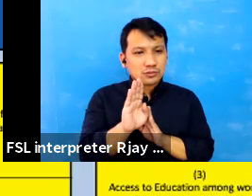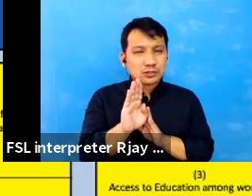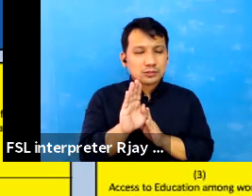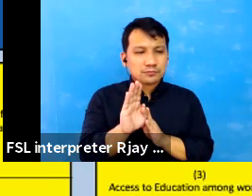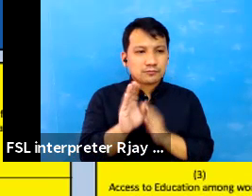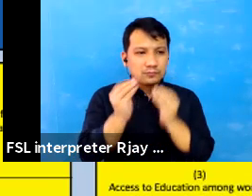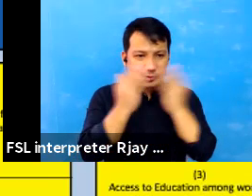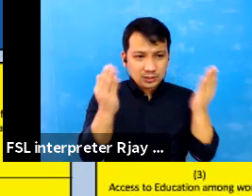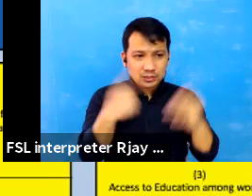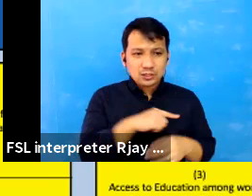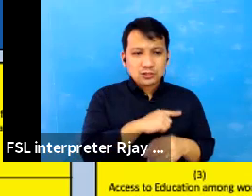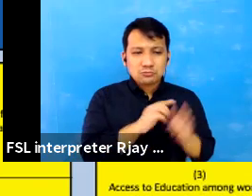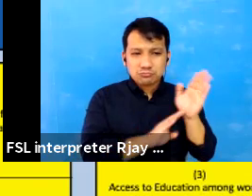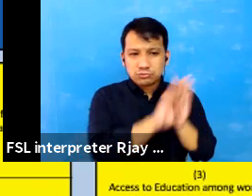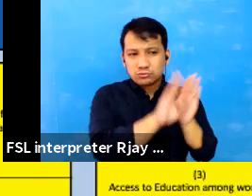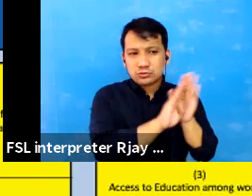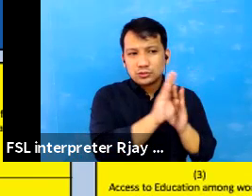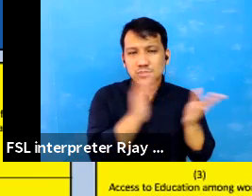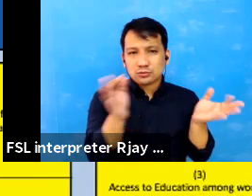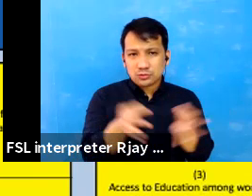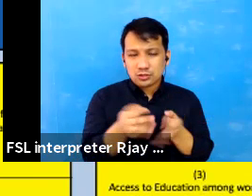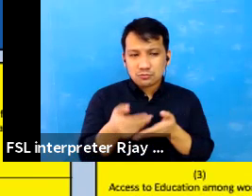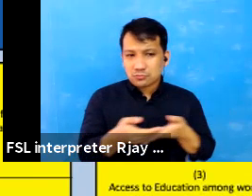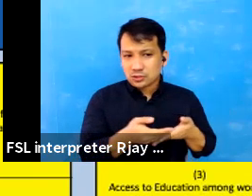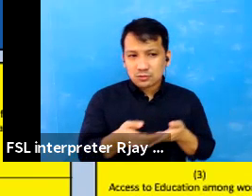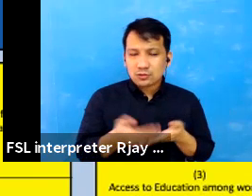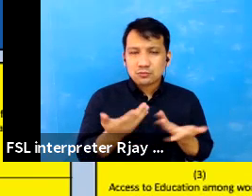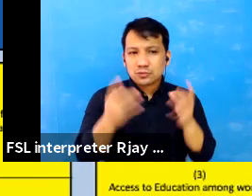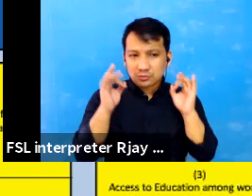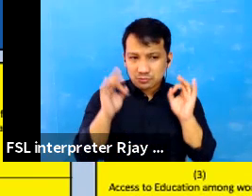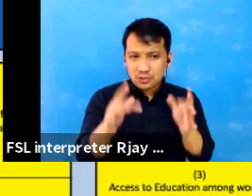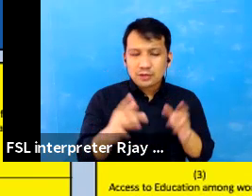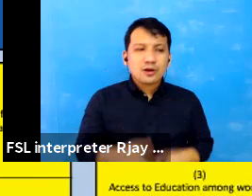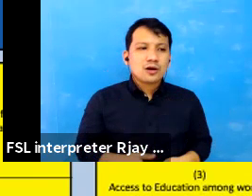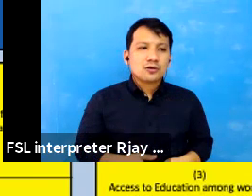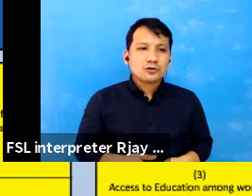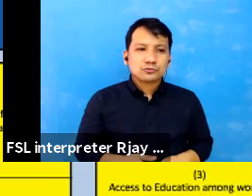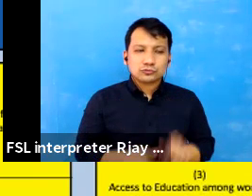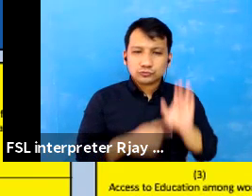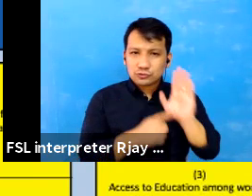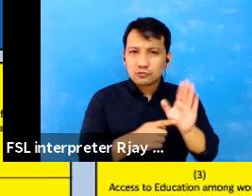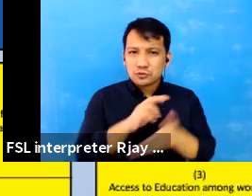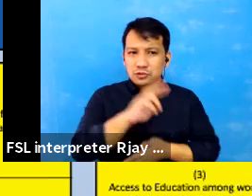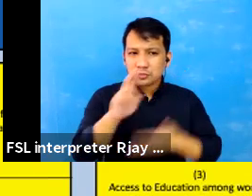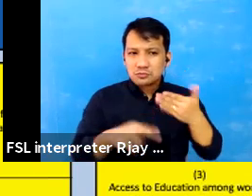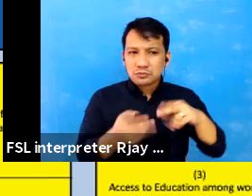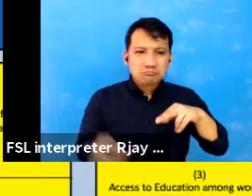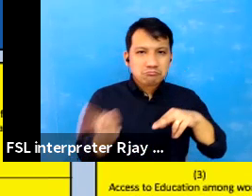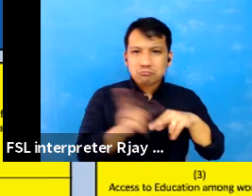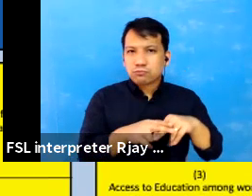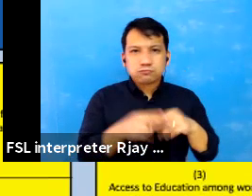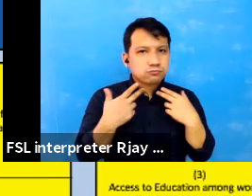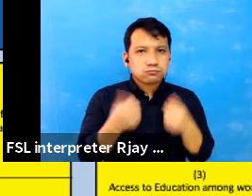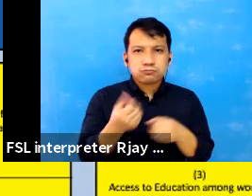development, and increased infant mortality. This will also result to increased health